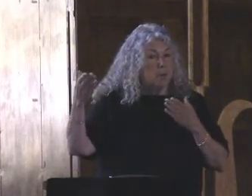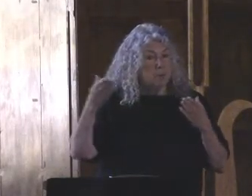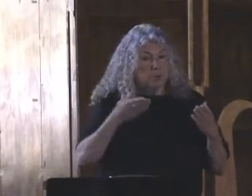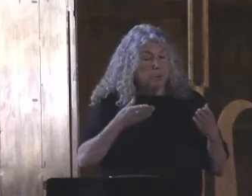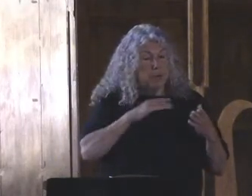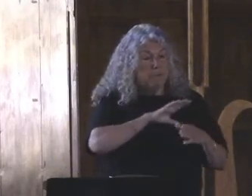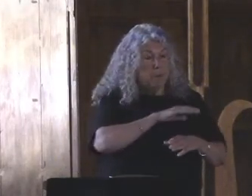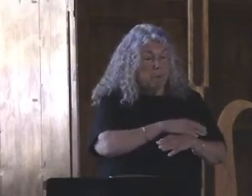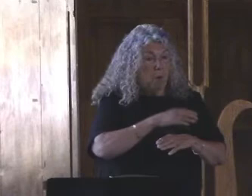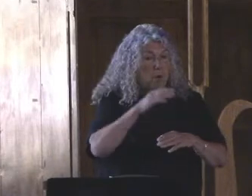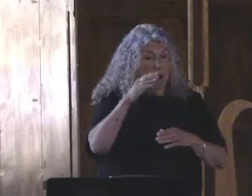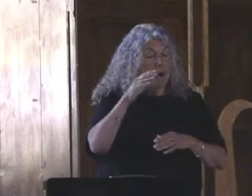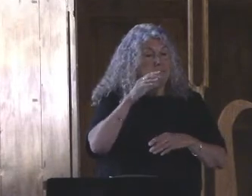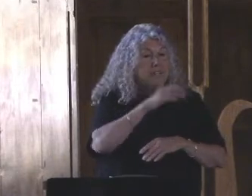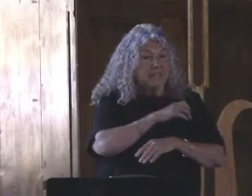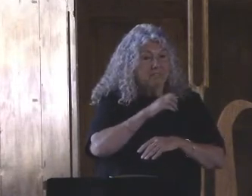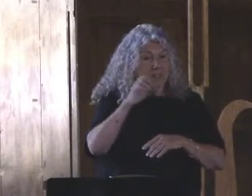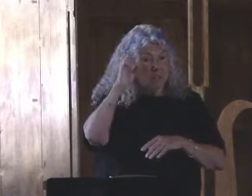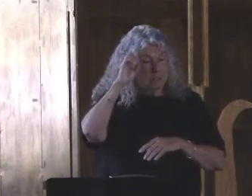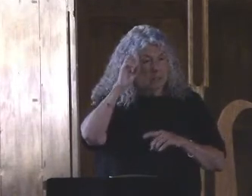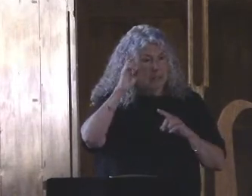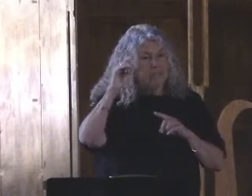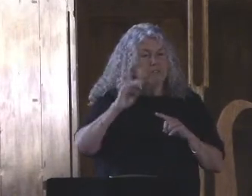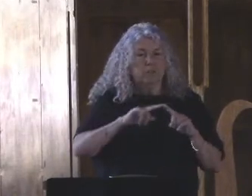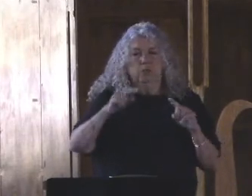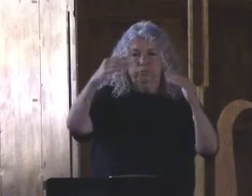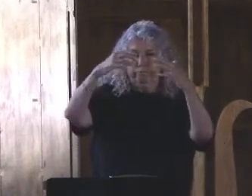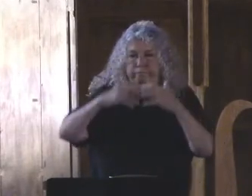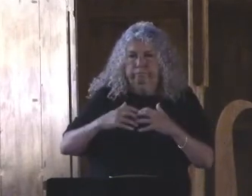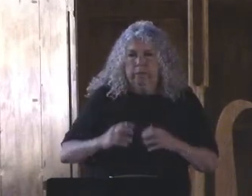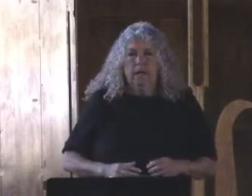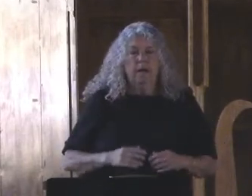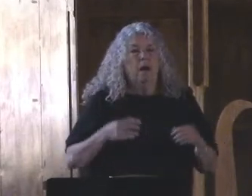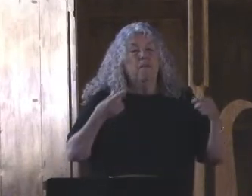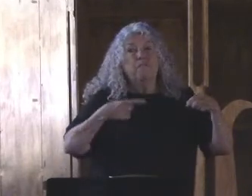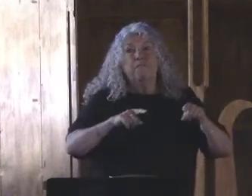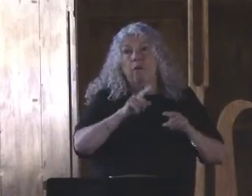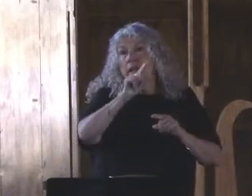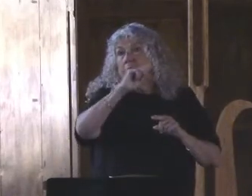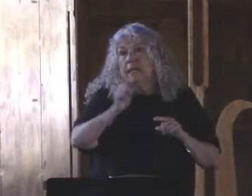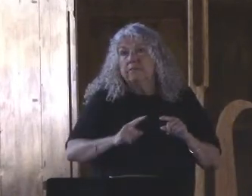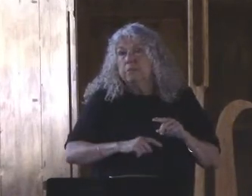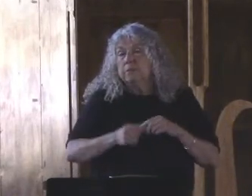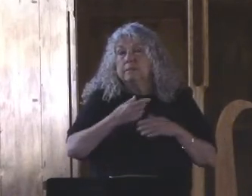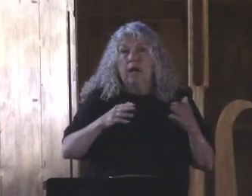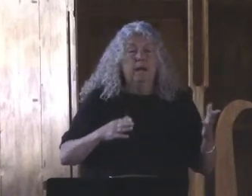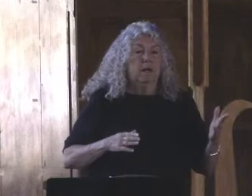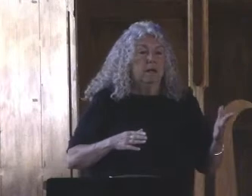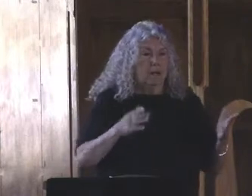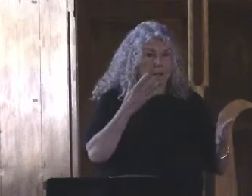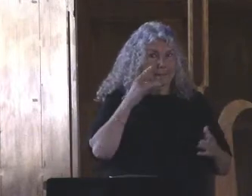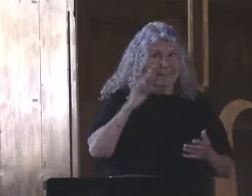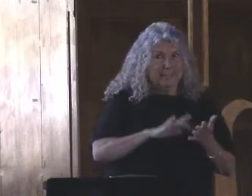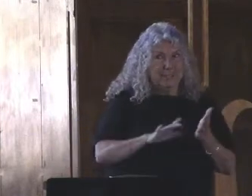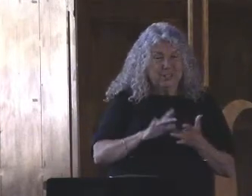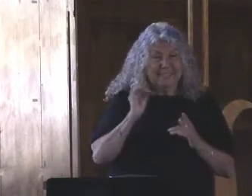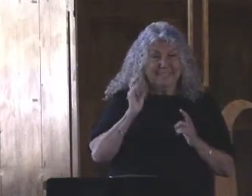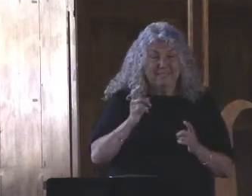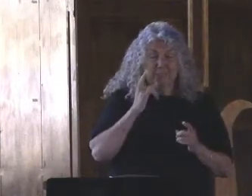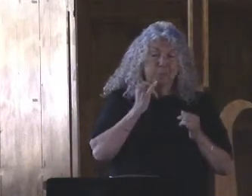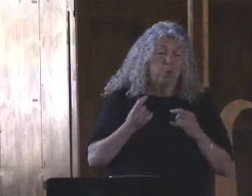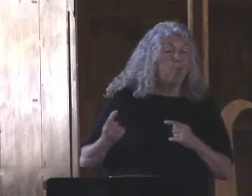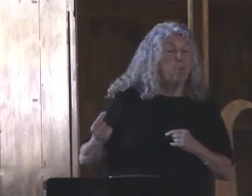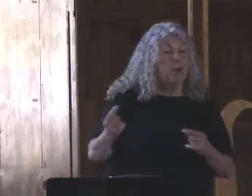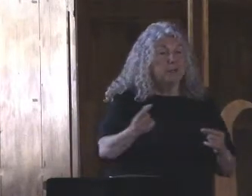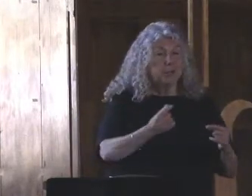the powers of evil, to watch them fall like lightning from the sky. That's how he puts it. Luckily, Jesus gives some